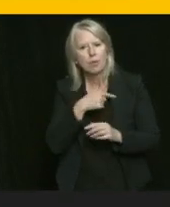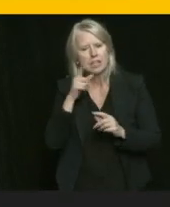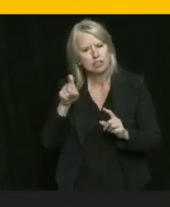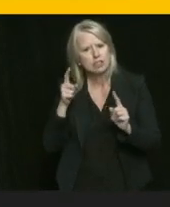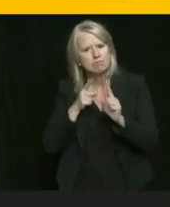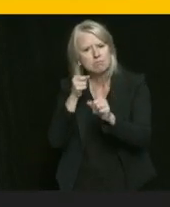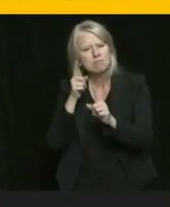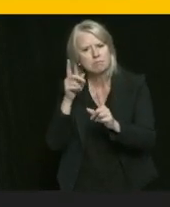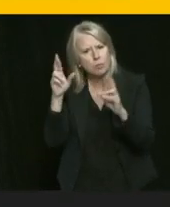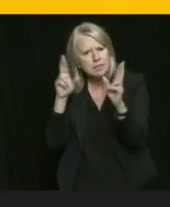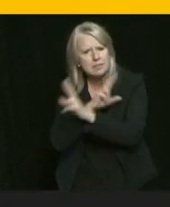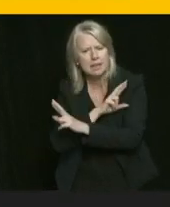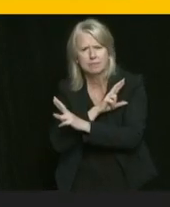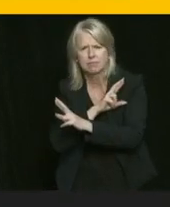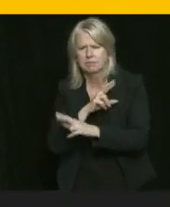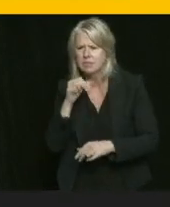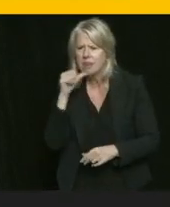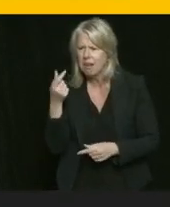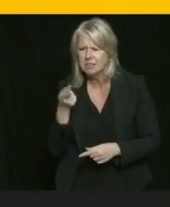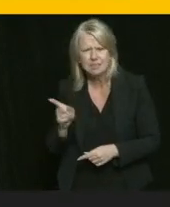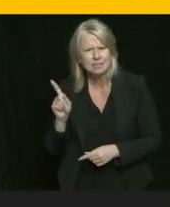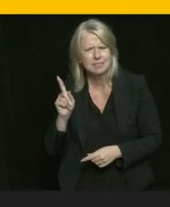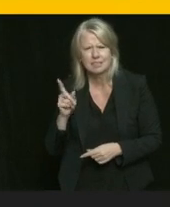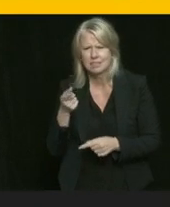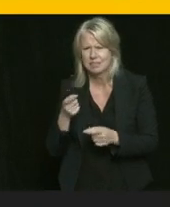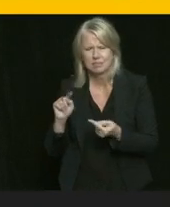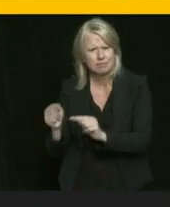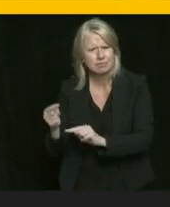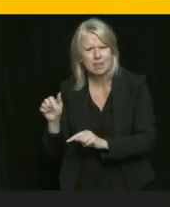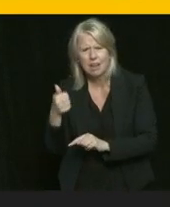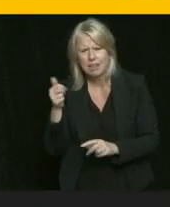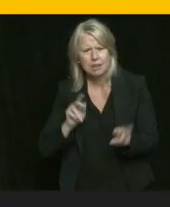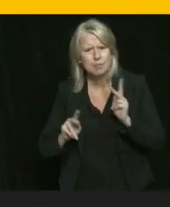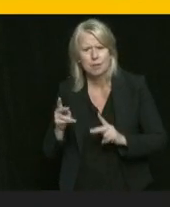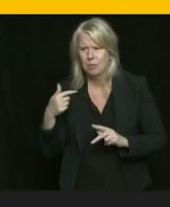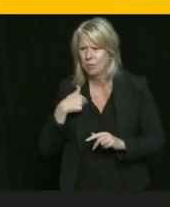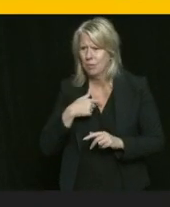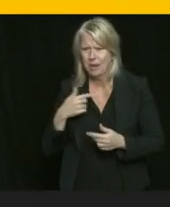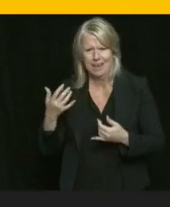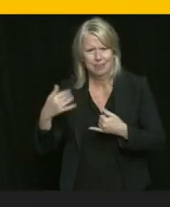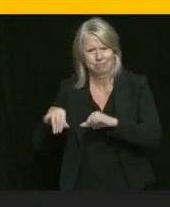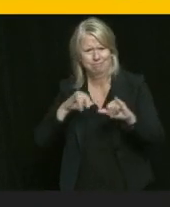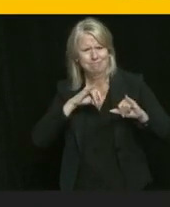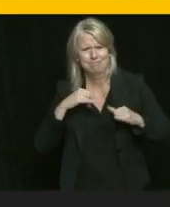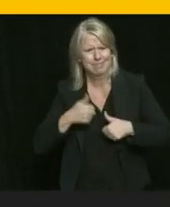respectful and not to insult anyone else. We are all sharing this society.